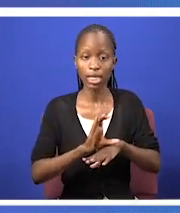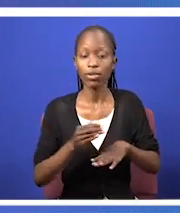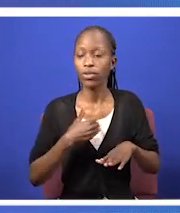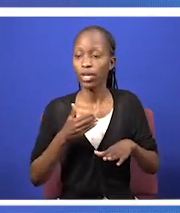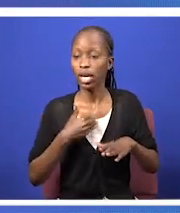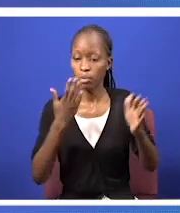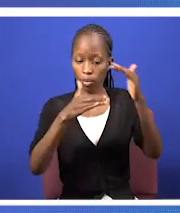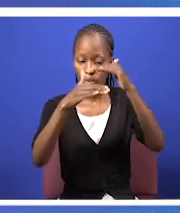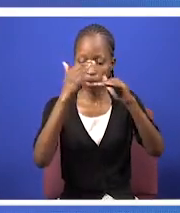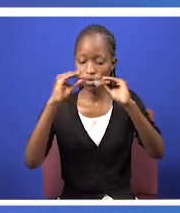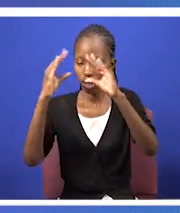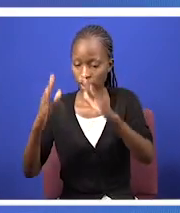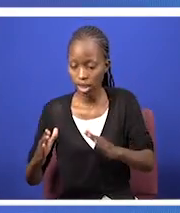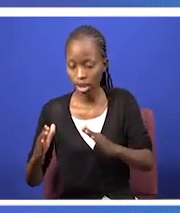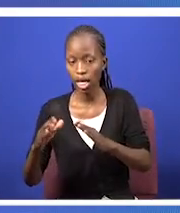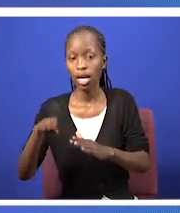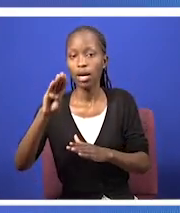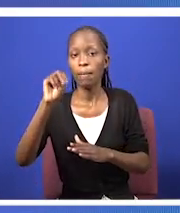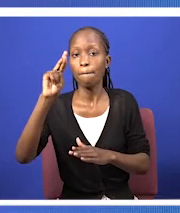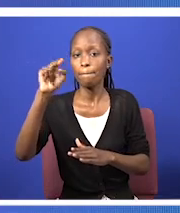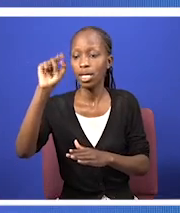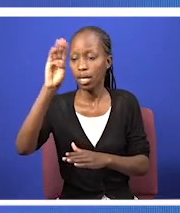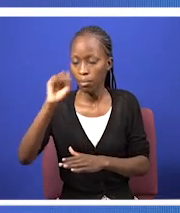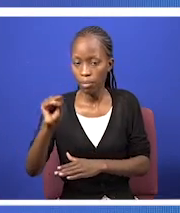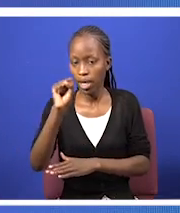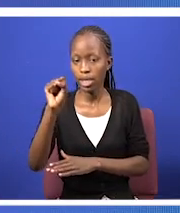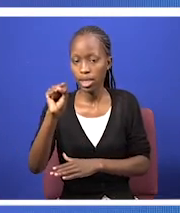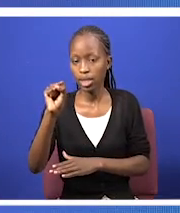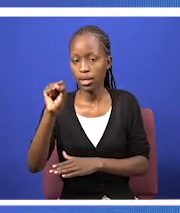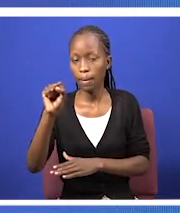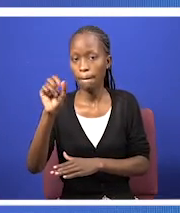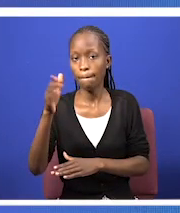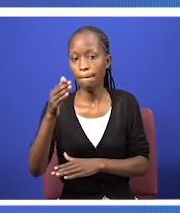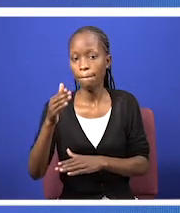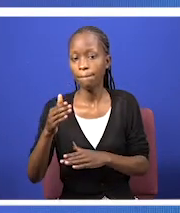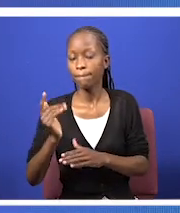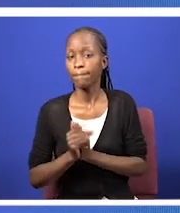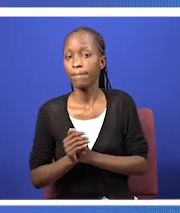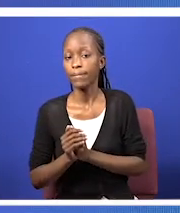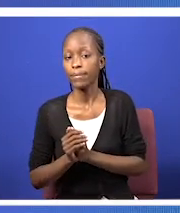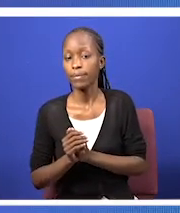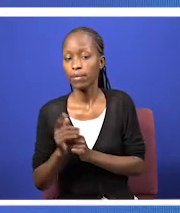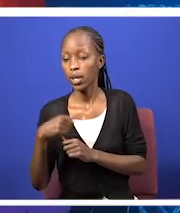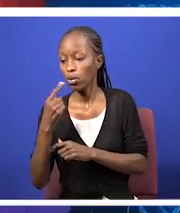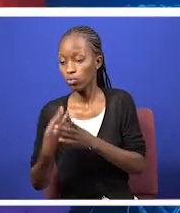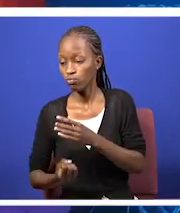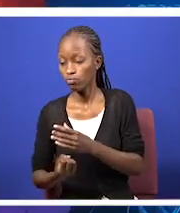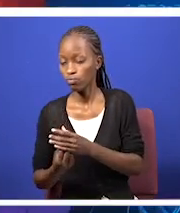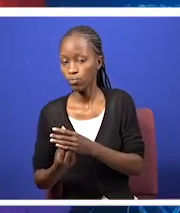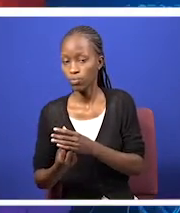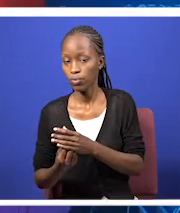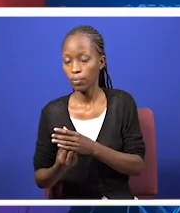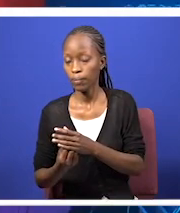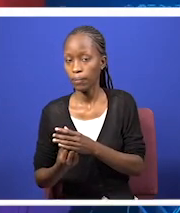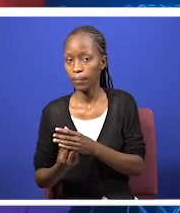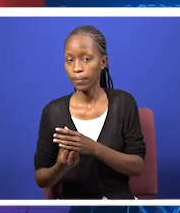there were prophets, there were teachers, Barnabas, Simeon called Niger, Lucius of Cyrene, Manaen, who had been brought up in the house